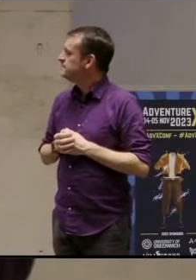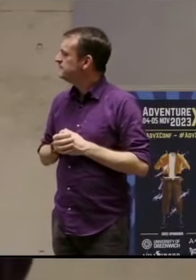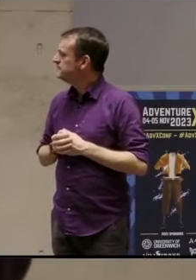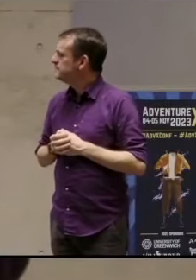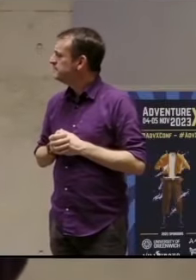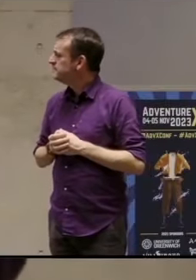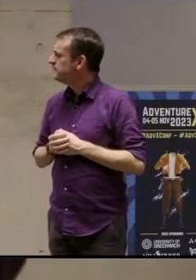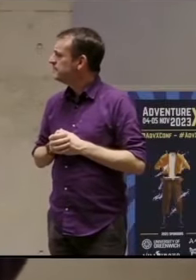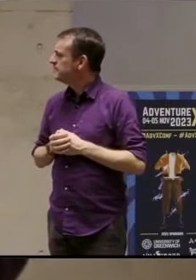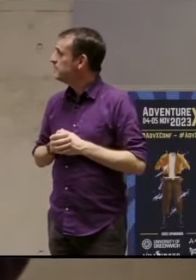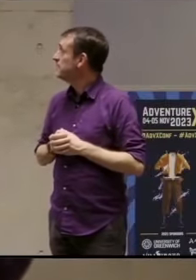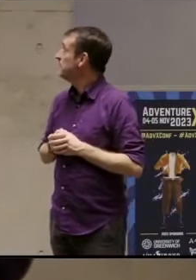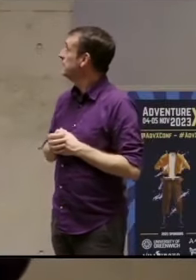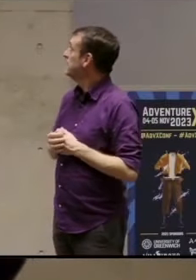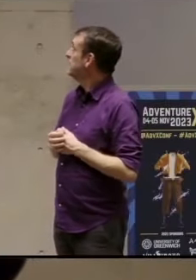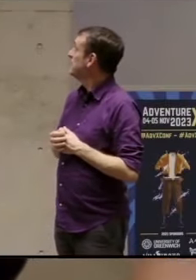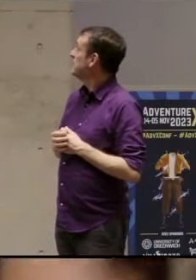debut,